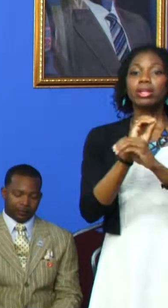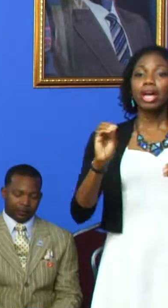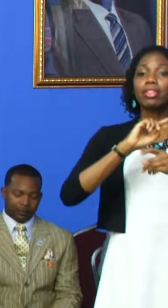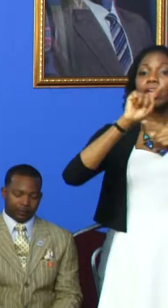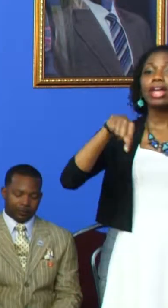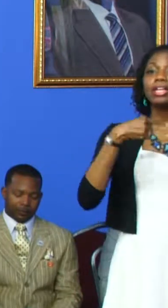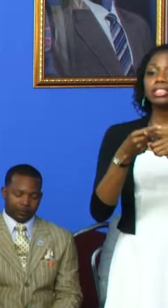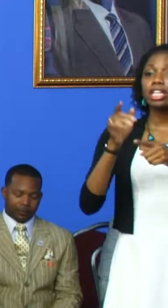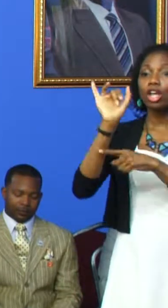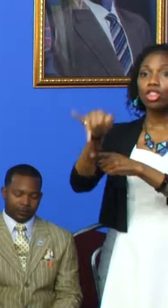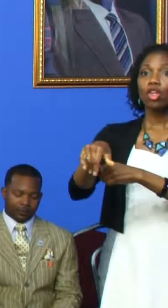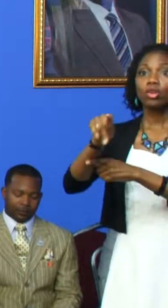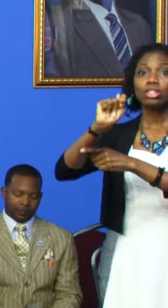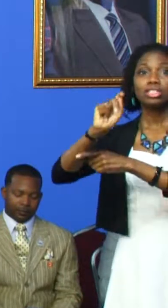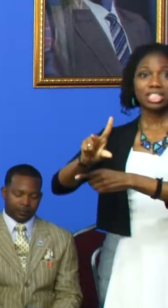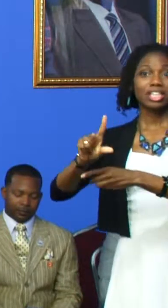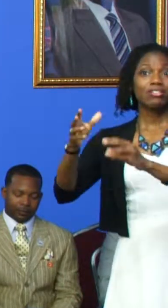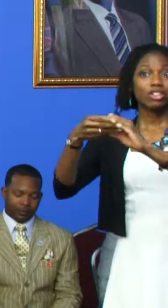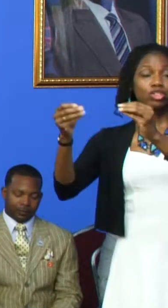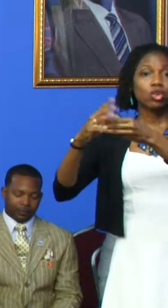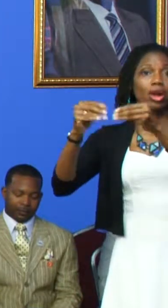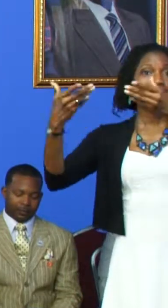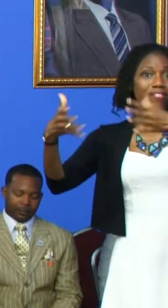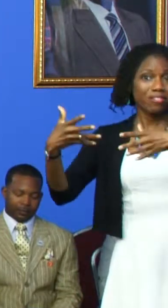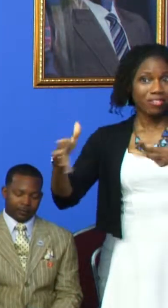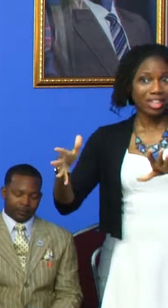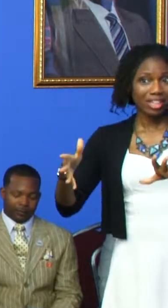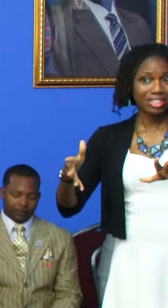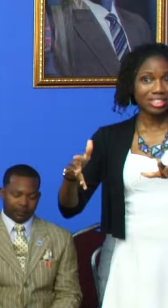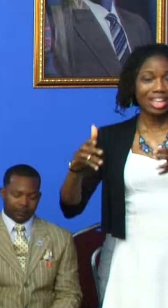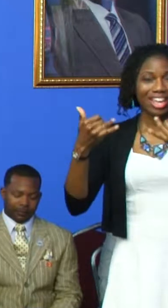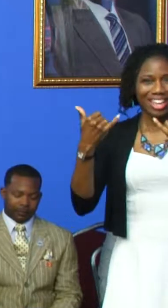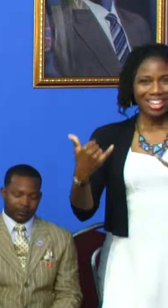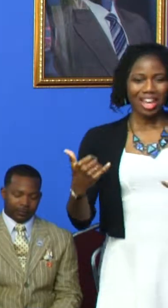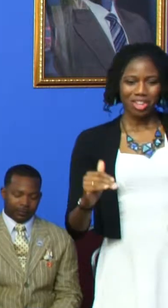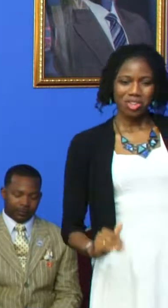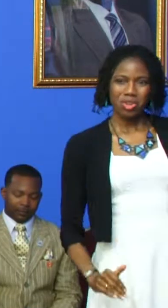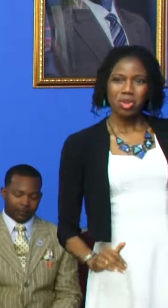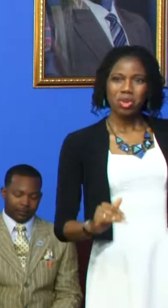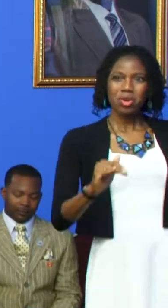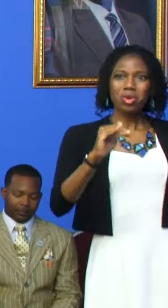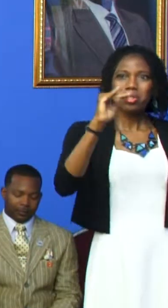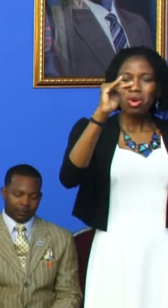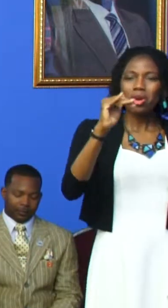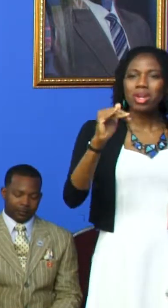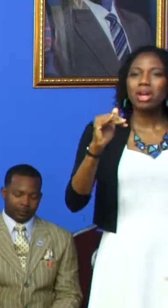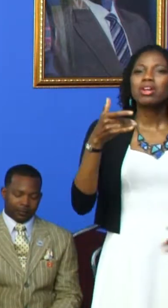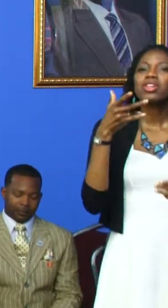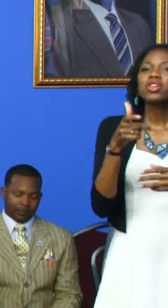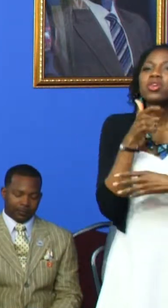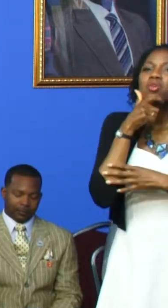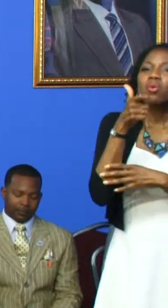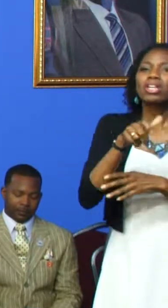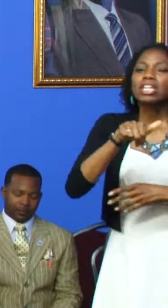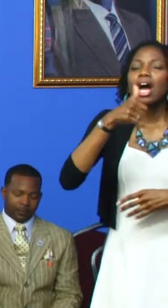until those stories went on. And you done got grown watching other folks' stories.